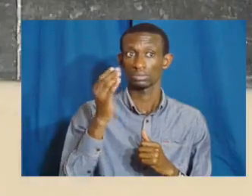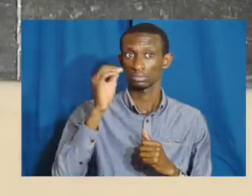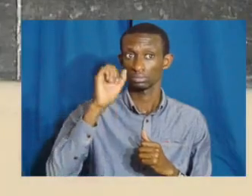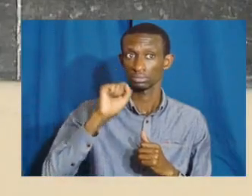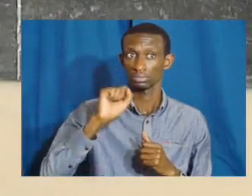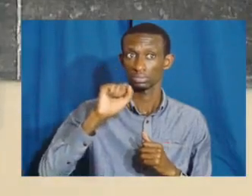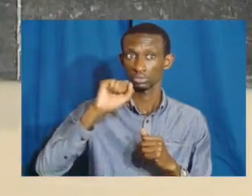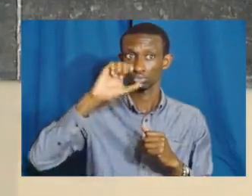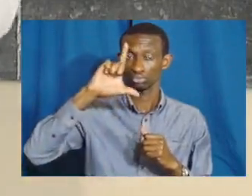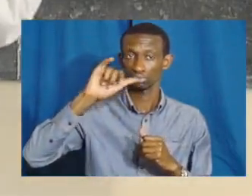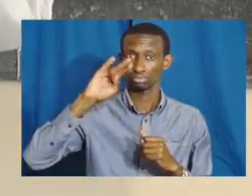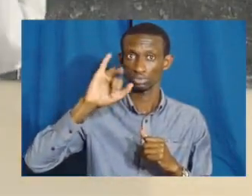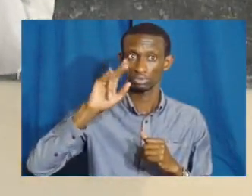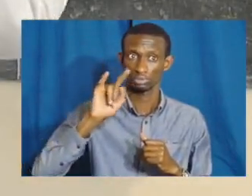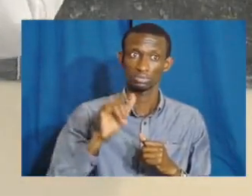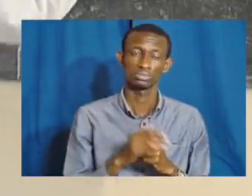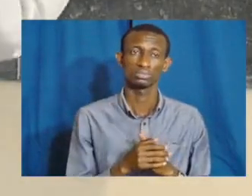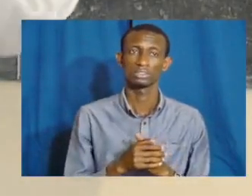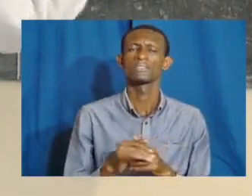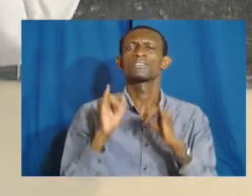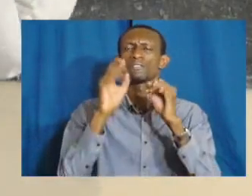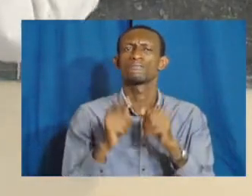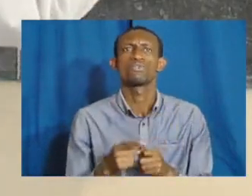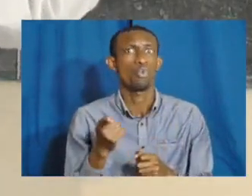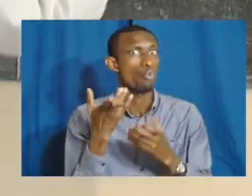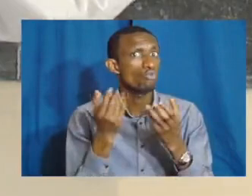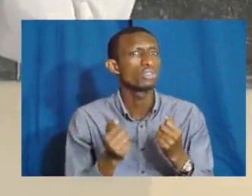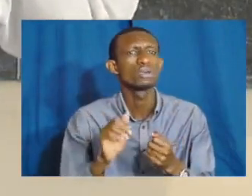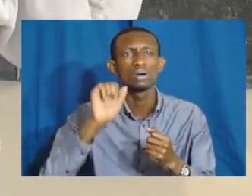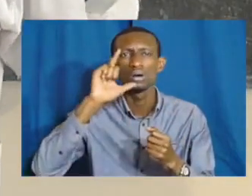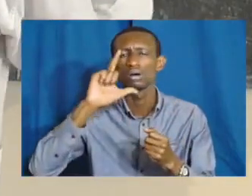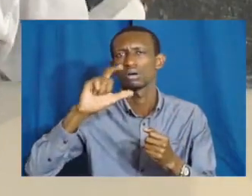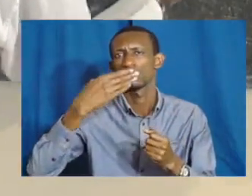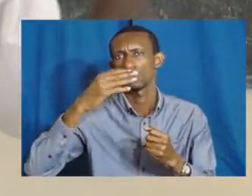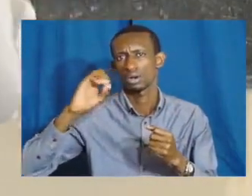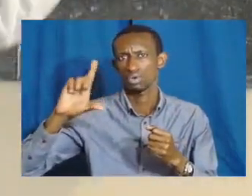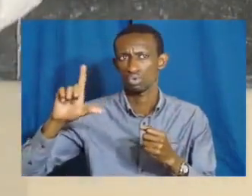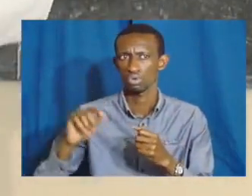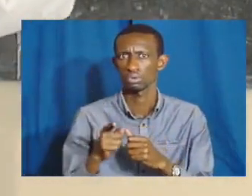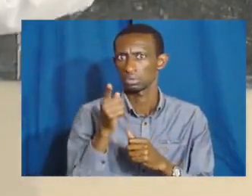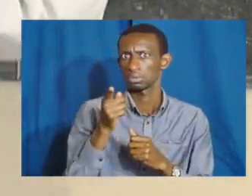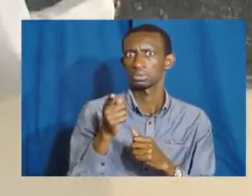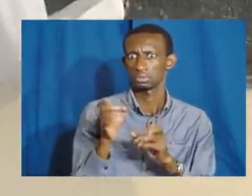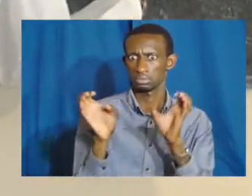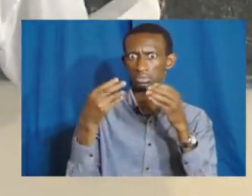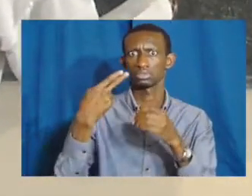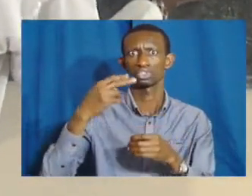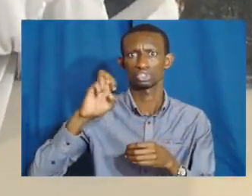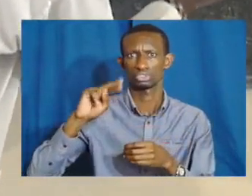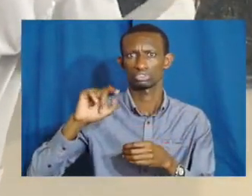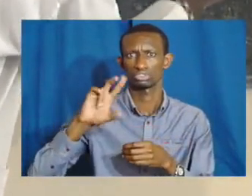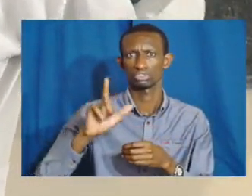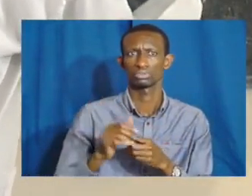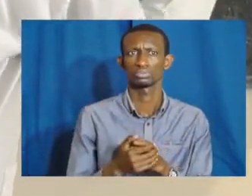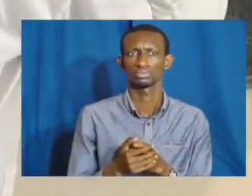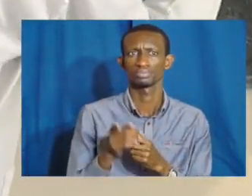of the formation of the hydrogen bonds. So if you have the alcohol, this is the general alcohol structure. So this one